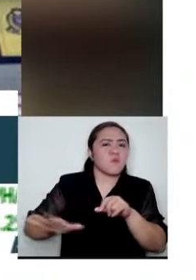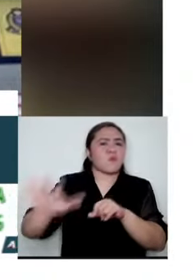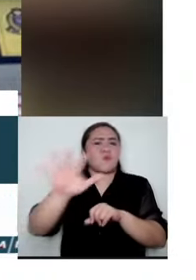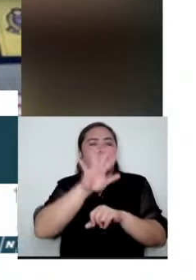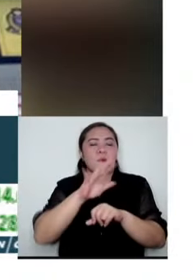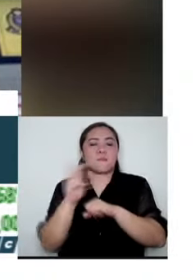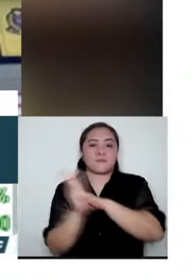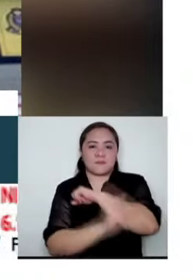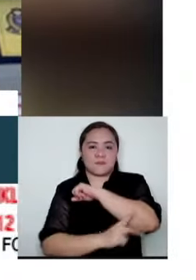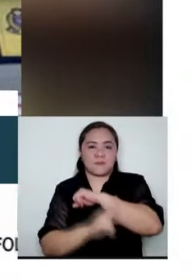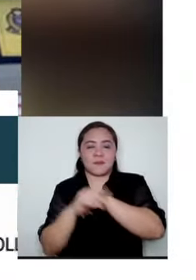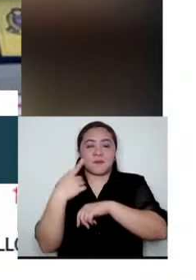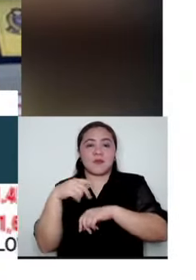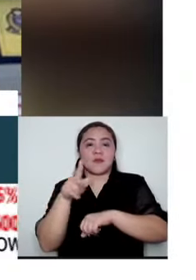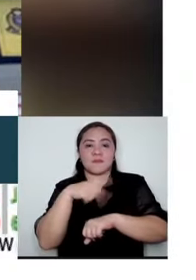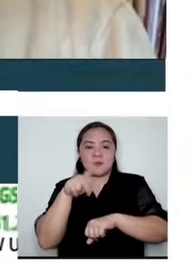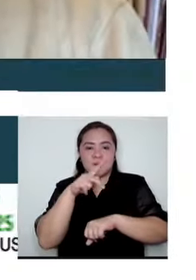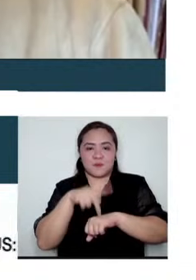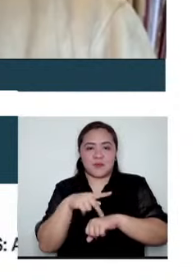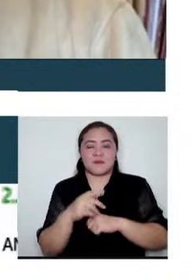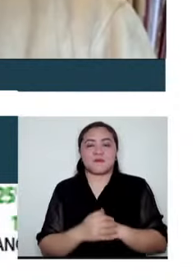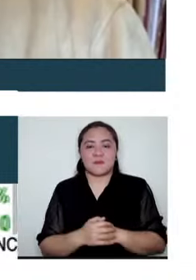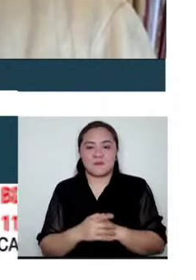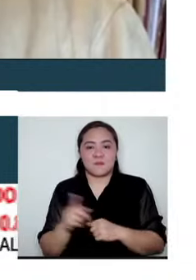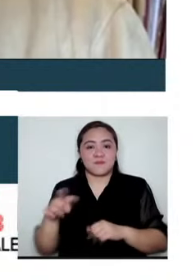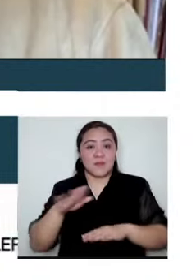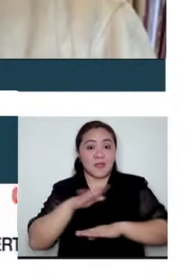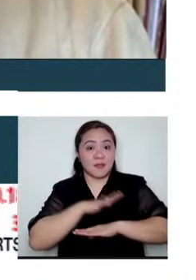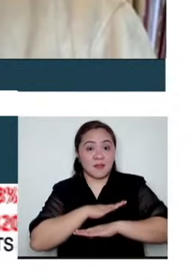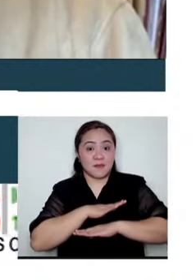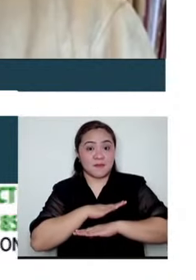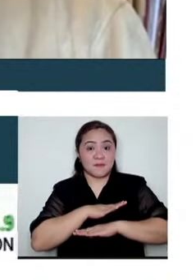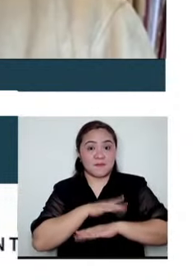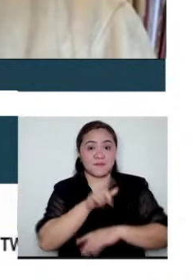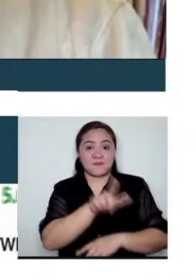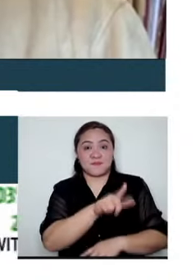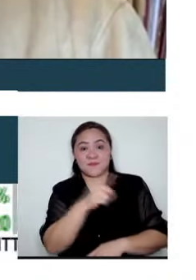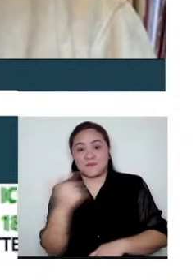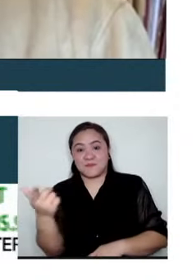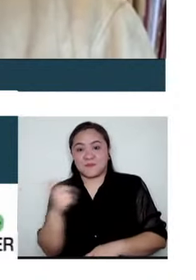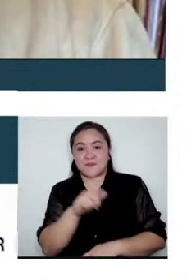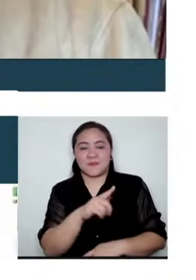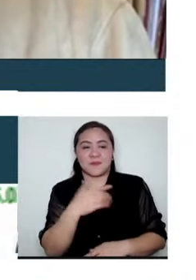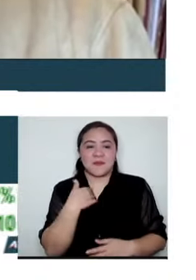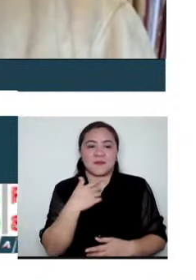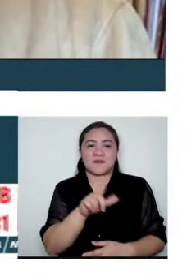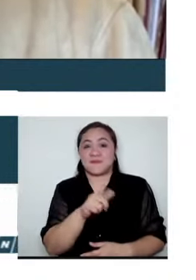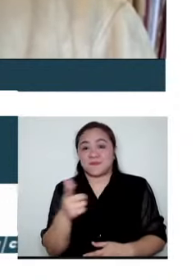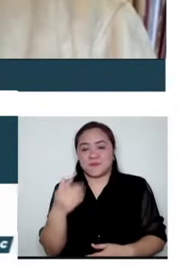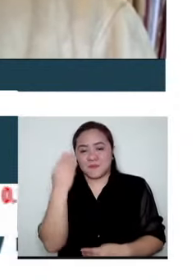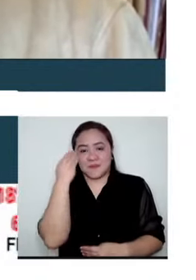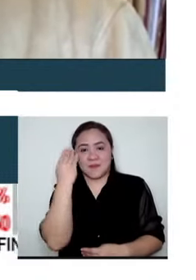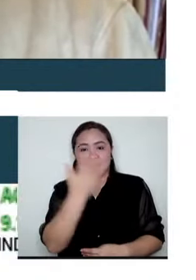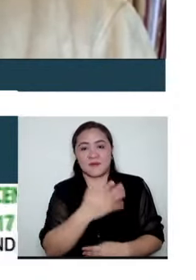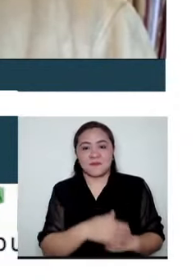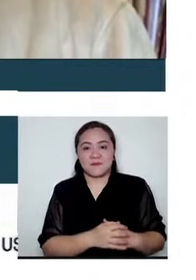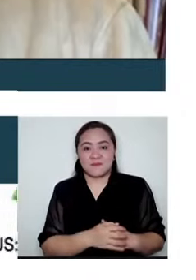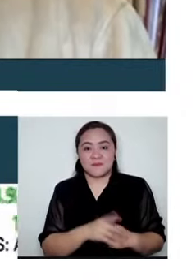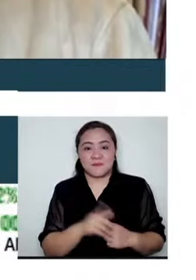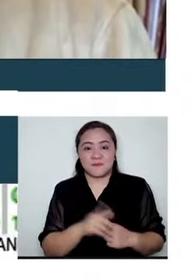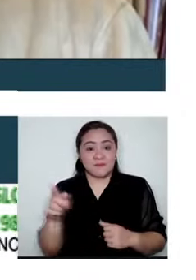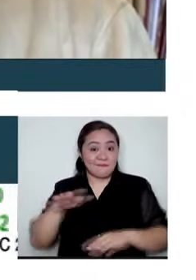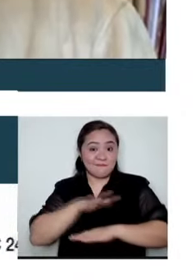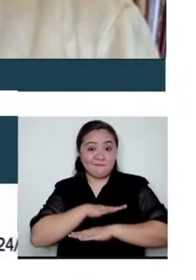areas. Does that satisfaction, I'm going to shift topics now before we let you go, Senator Tolentino. Does that